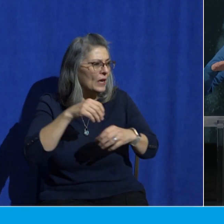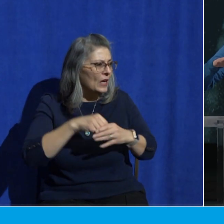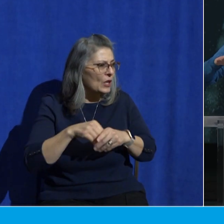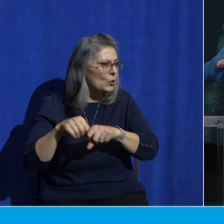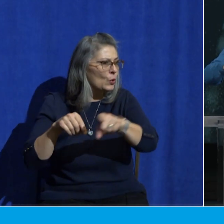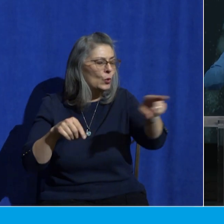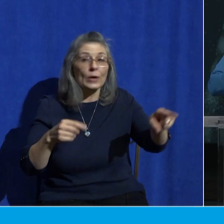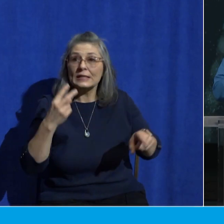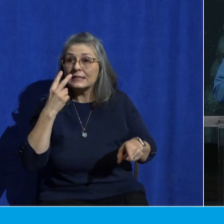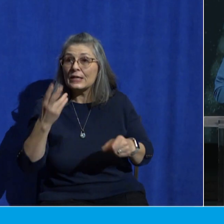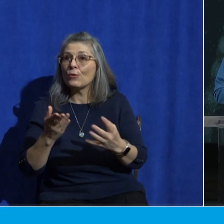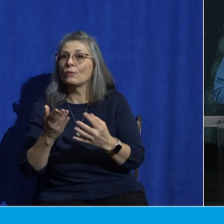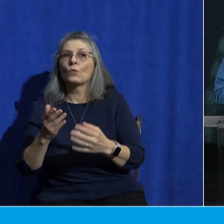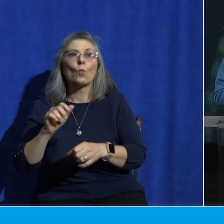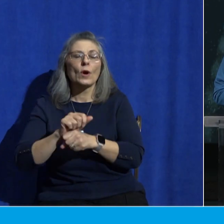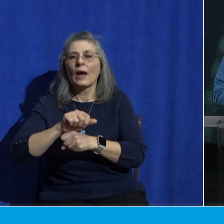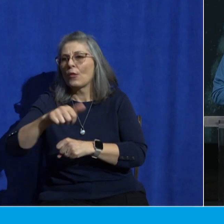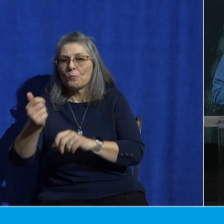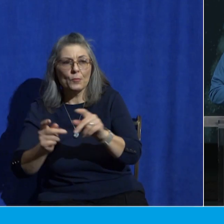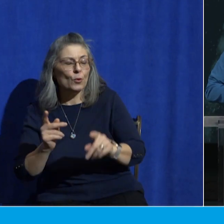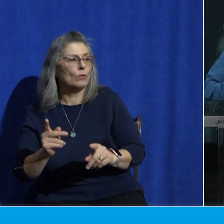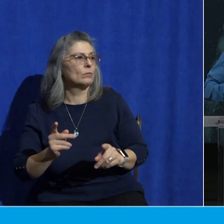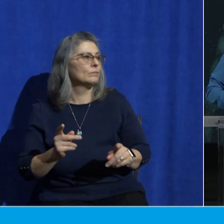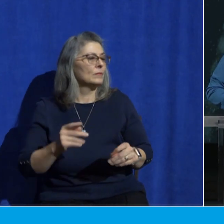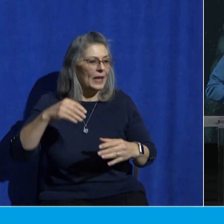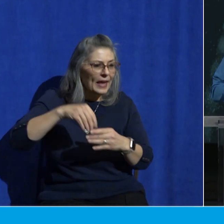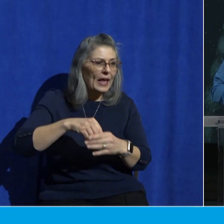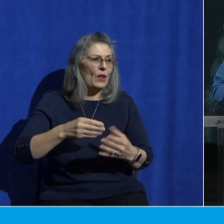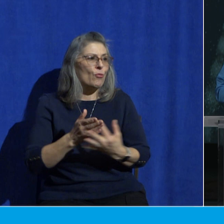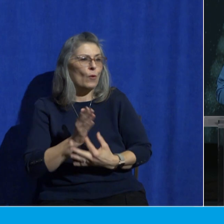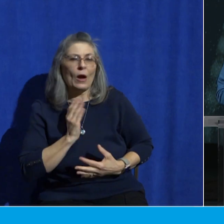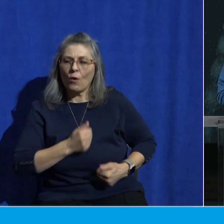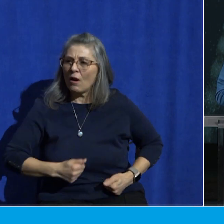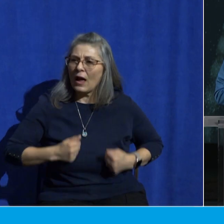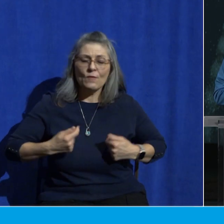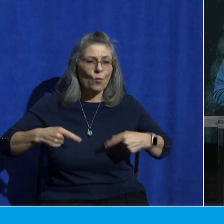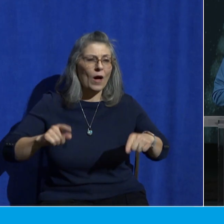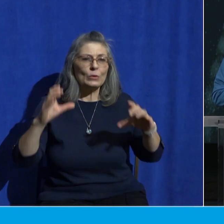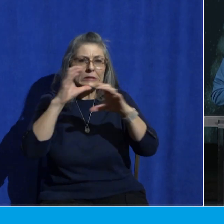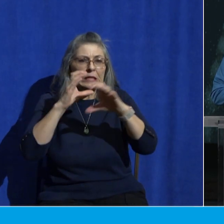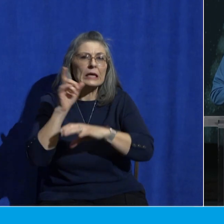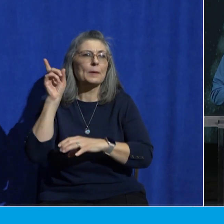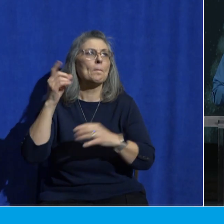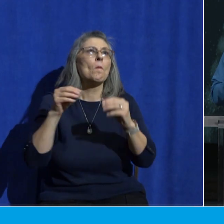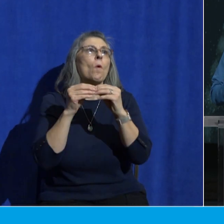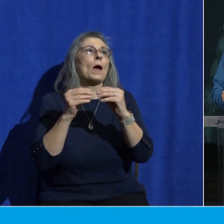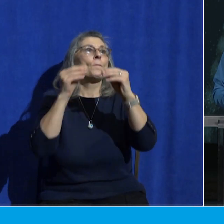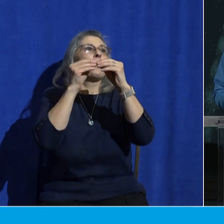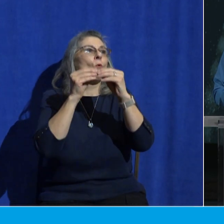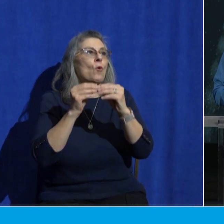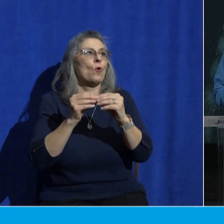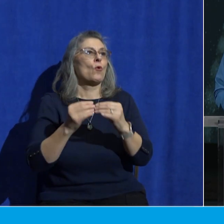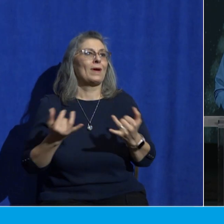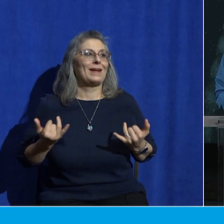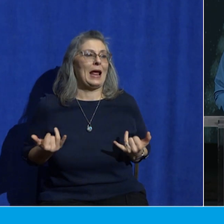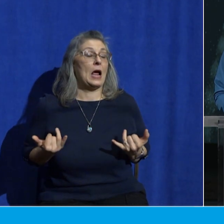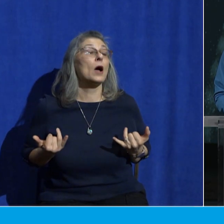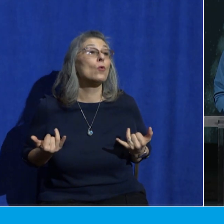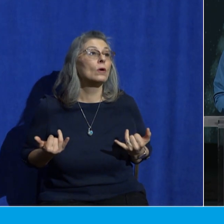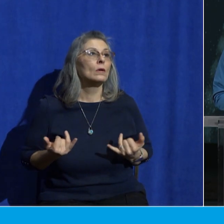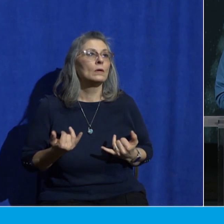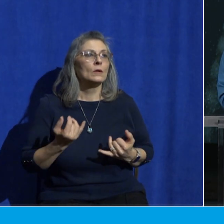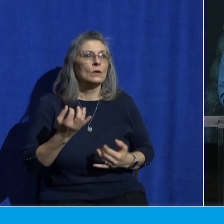in through our lives as we are seeking him all the more during these days. One of my favorite moments Friday